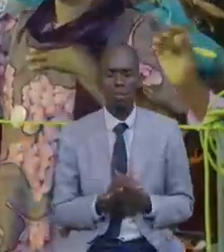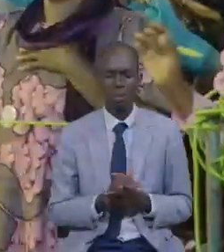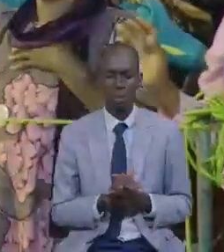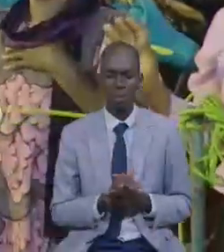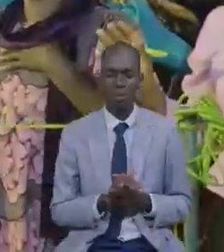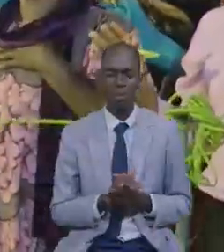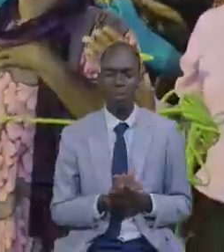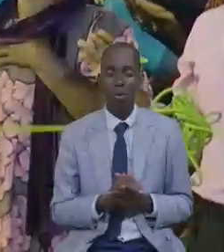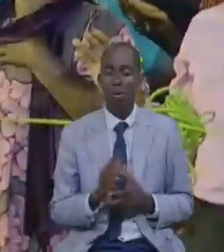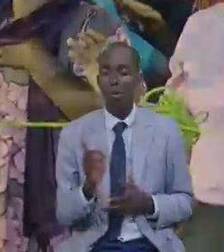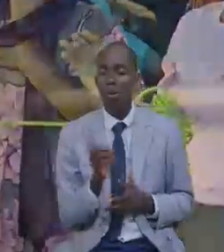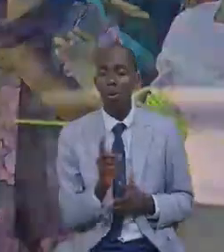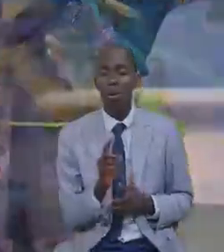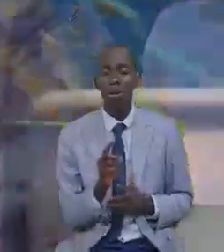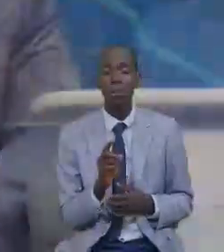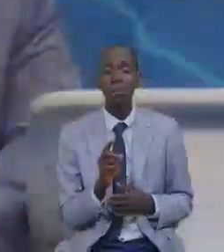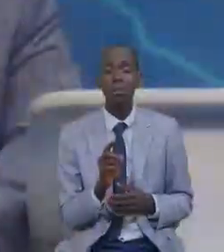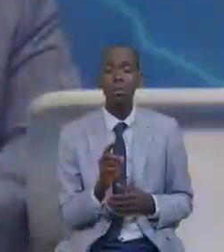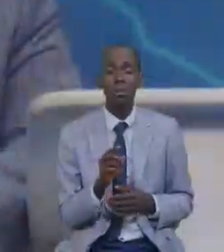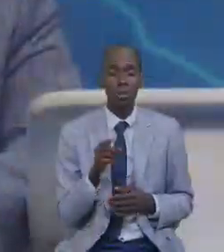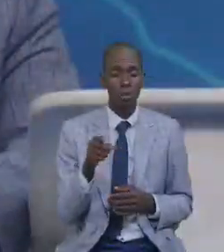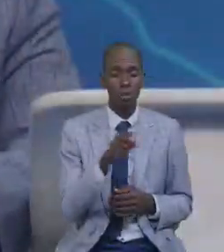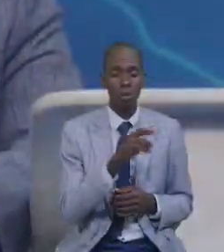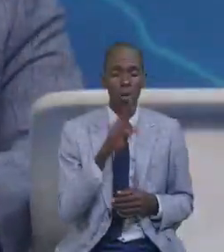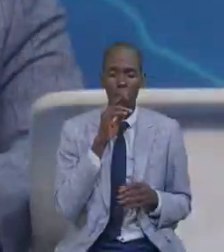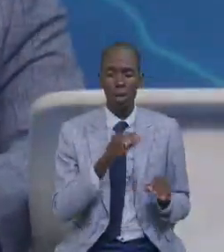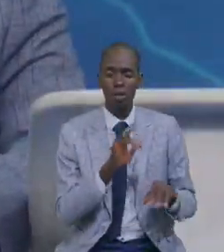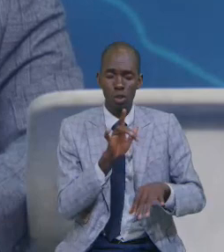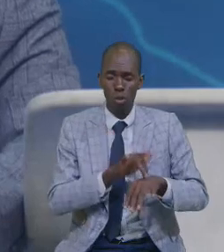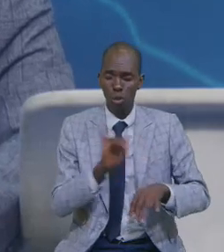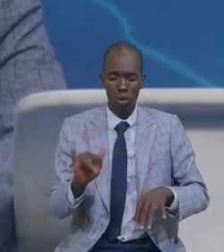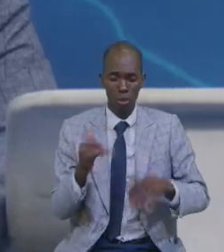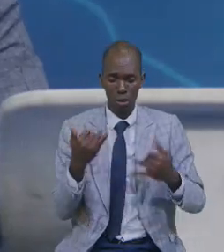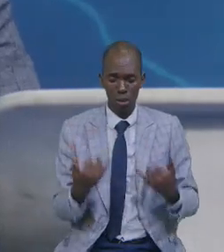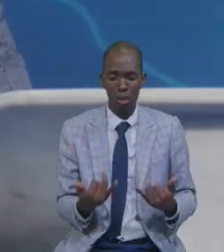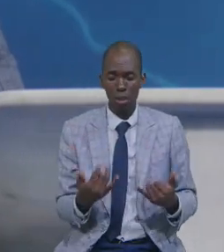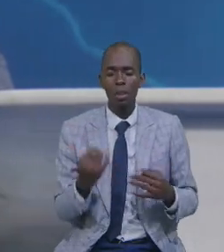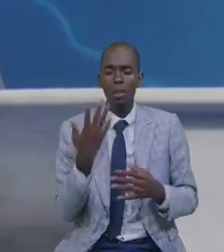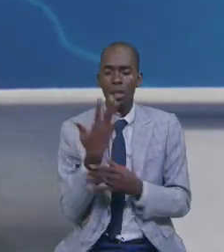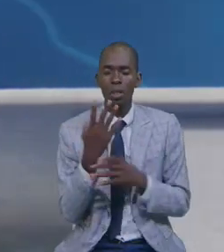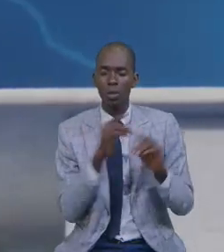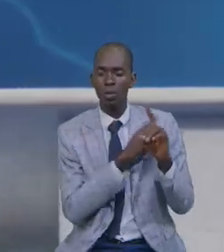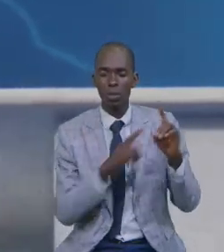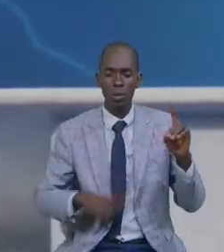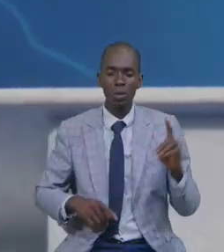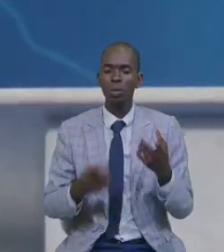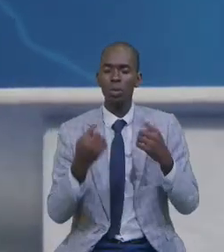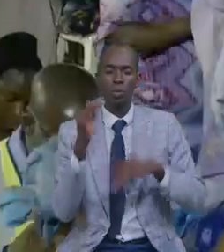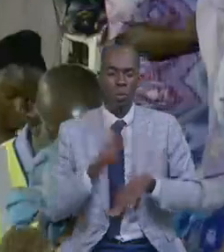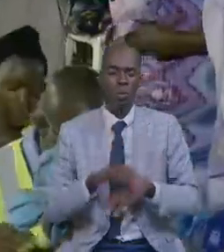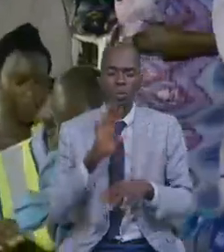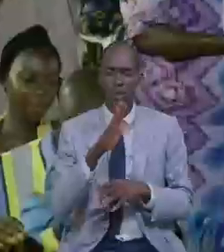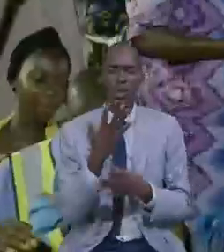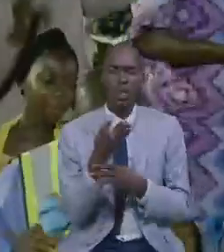Where you are laying your hand now, the hand of the Lord comes over that hand.